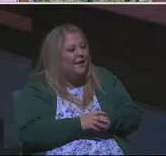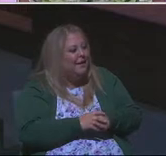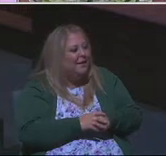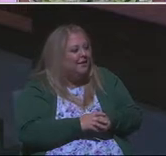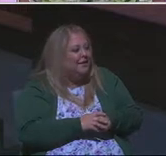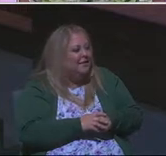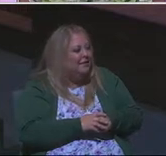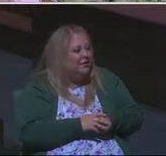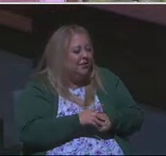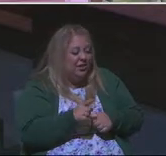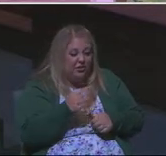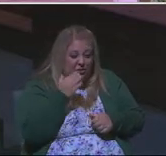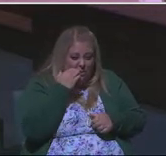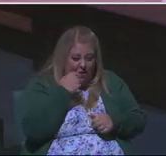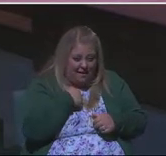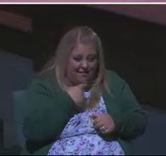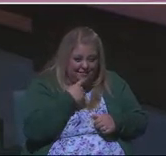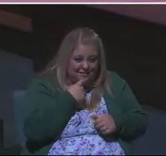You know what I said?